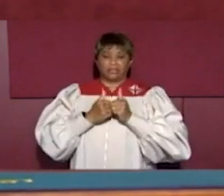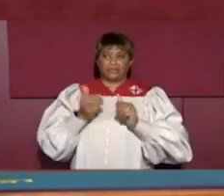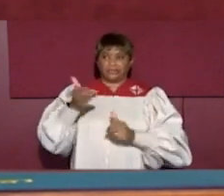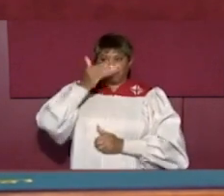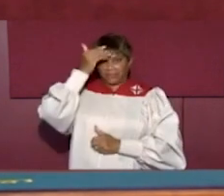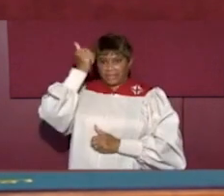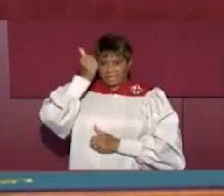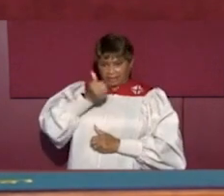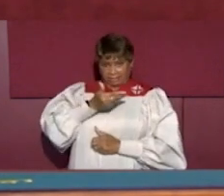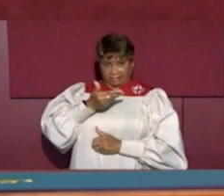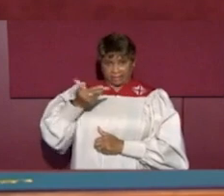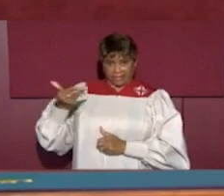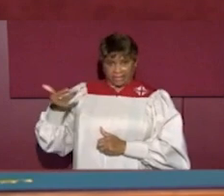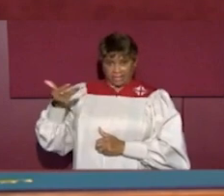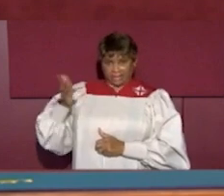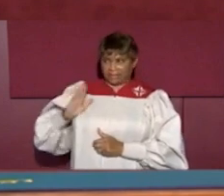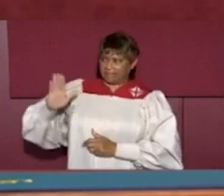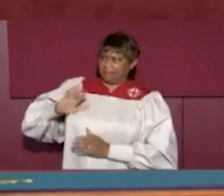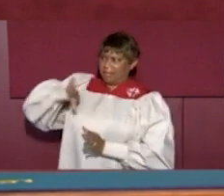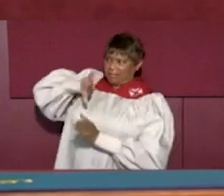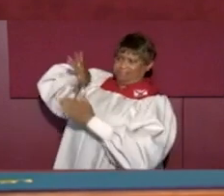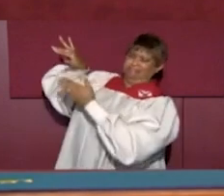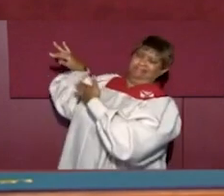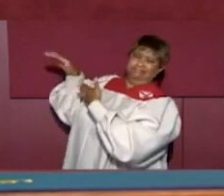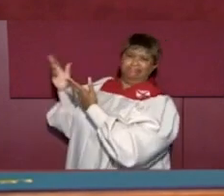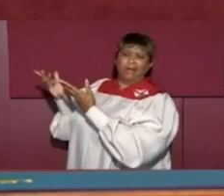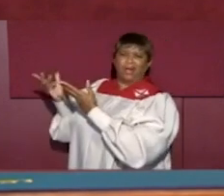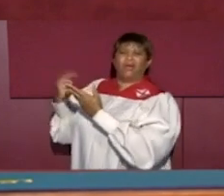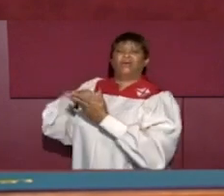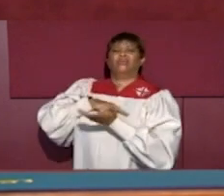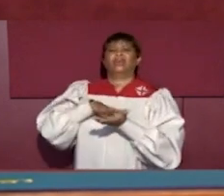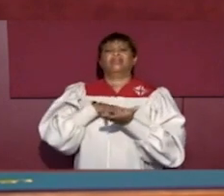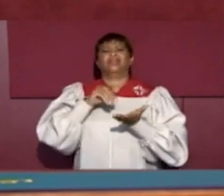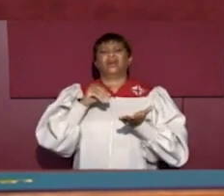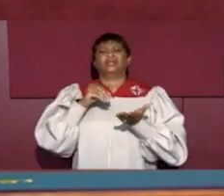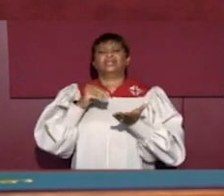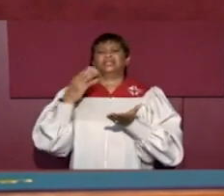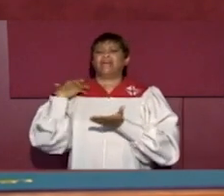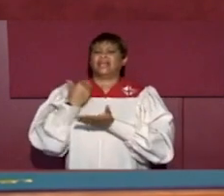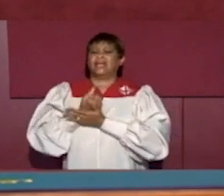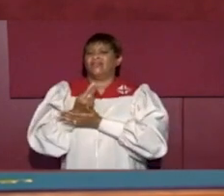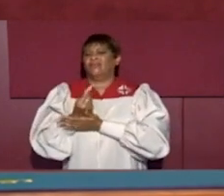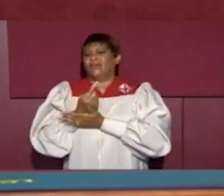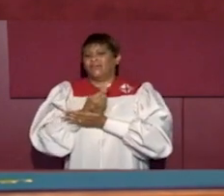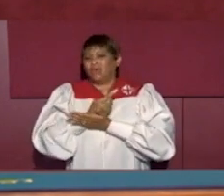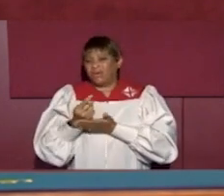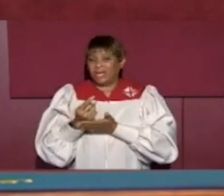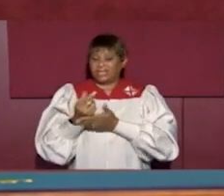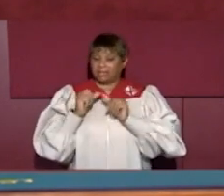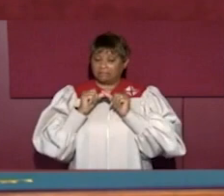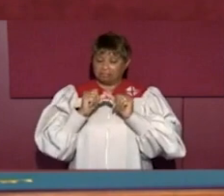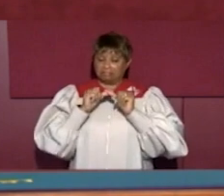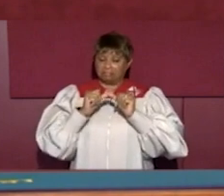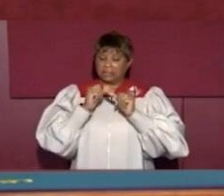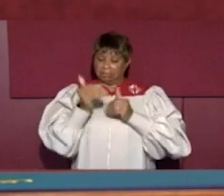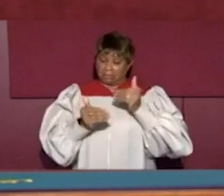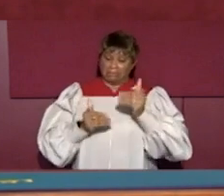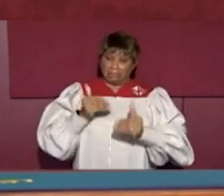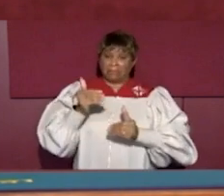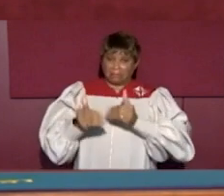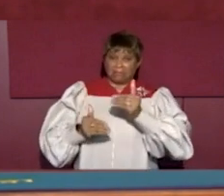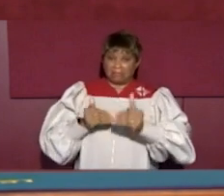forget those things that are behind. We've learned over the last several weeks that consistently making